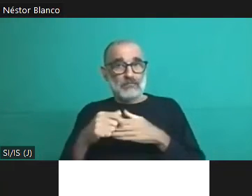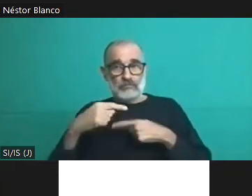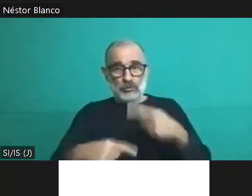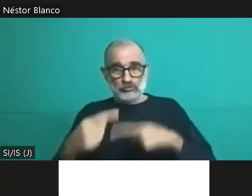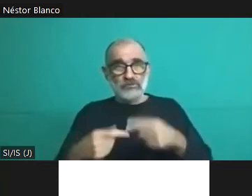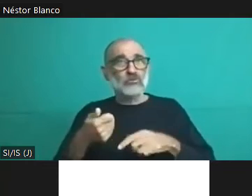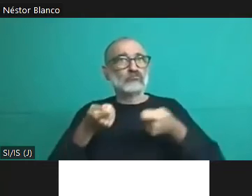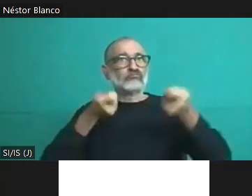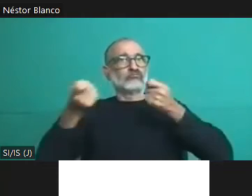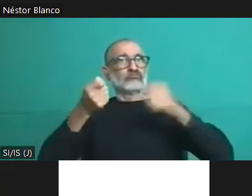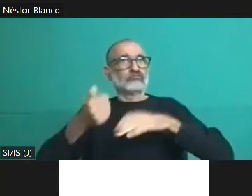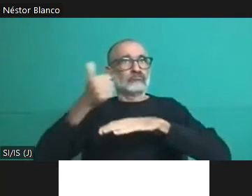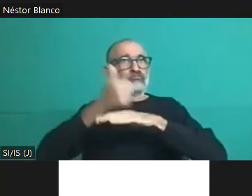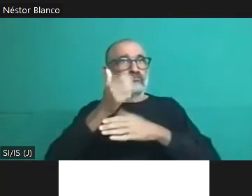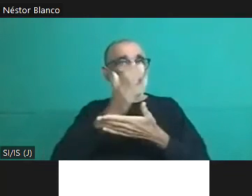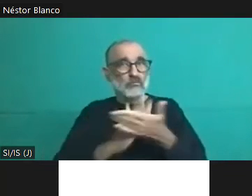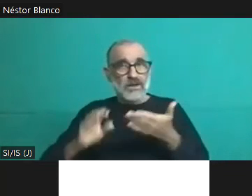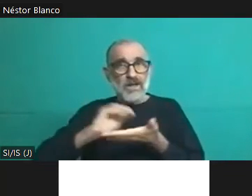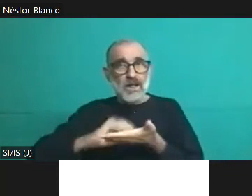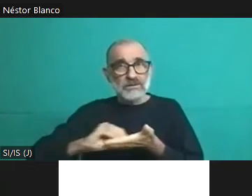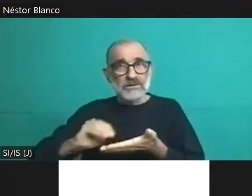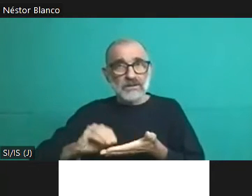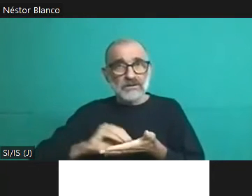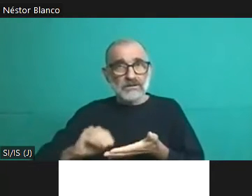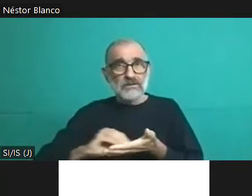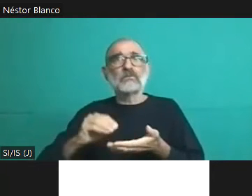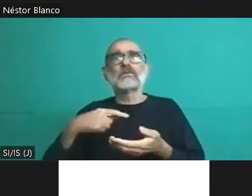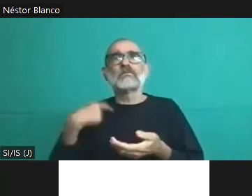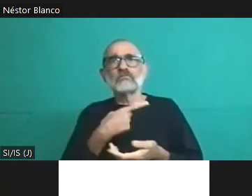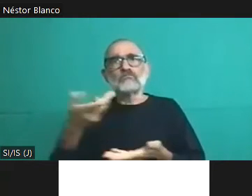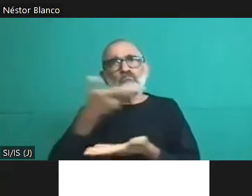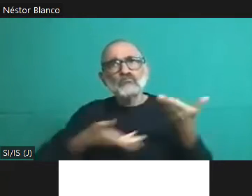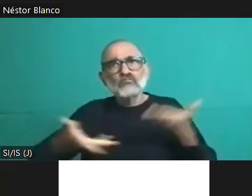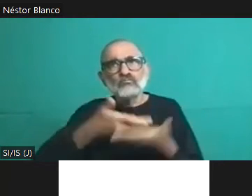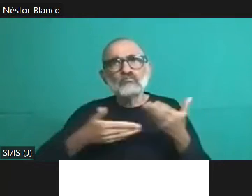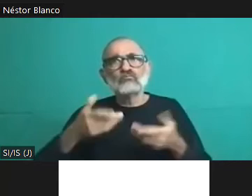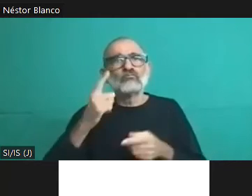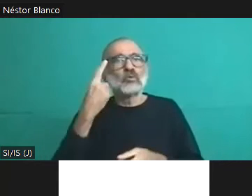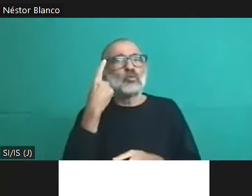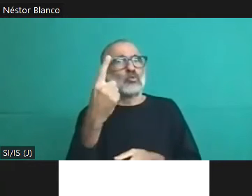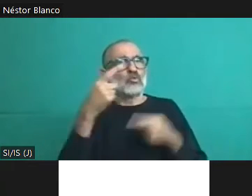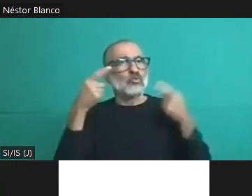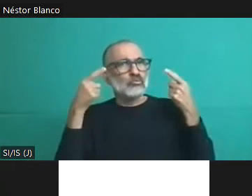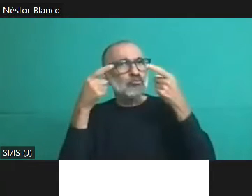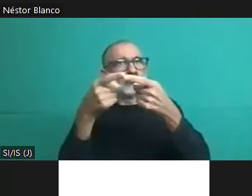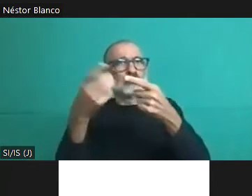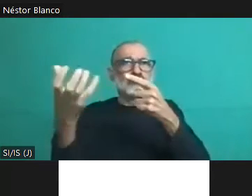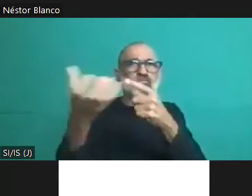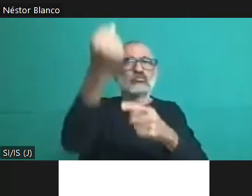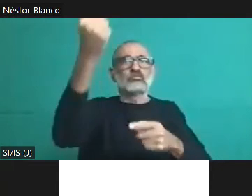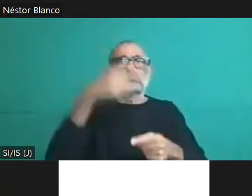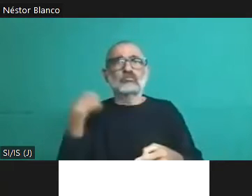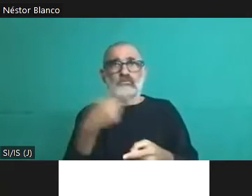single objective. Once we talk about infection control